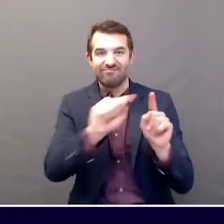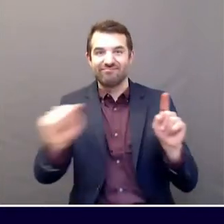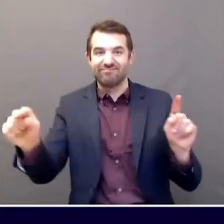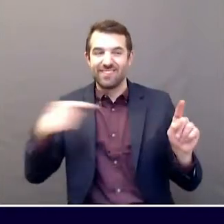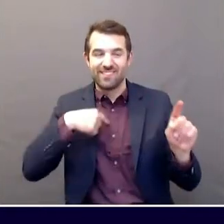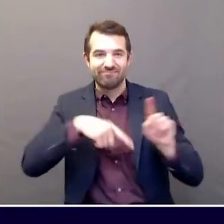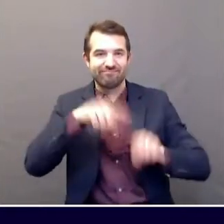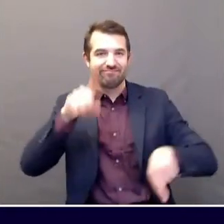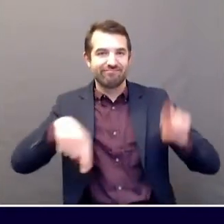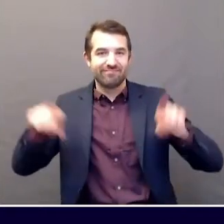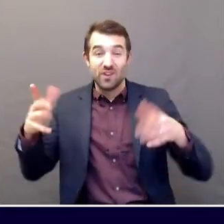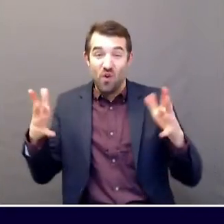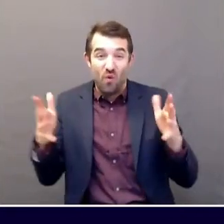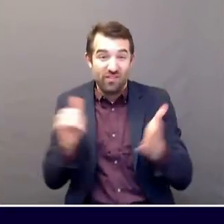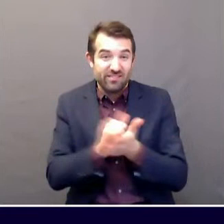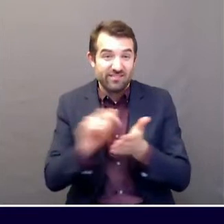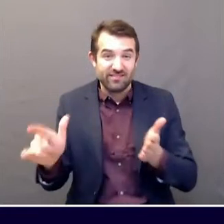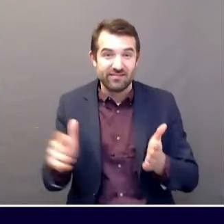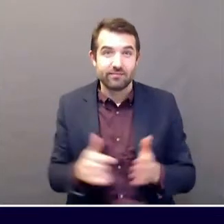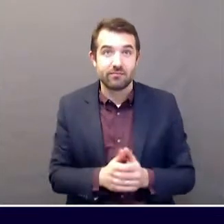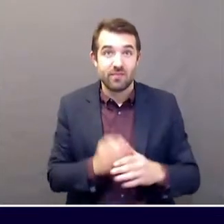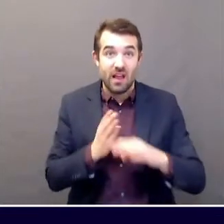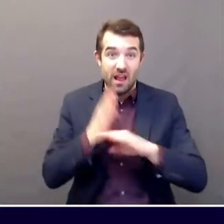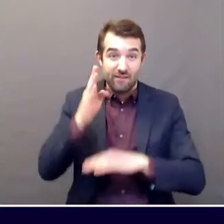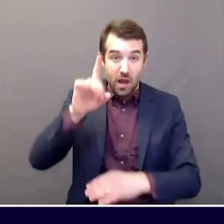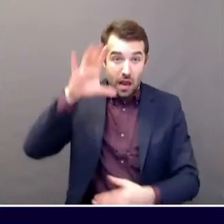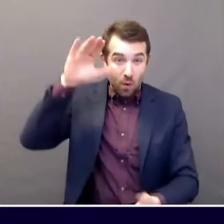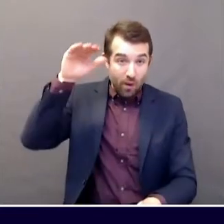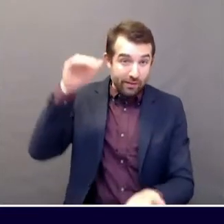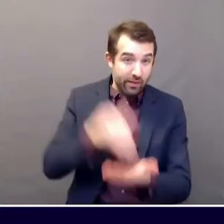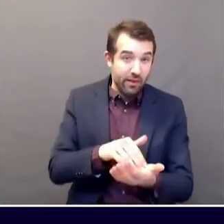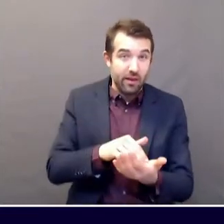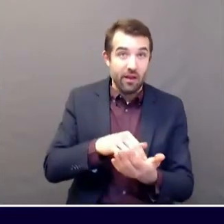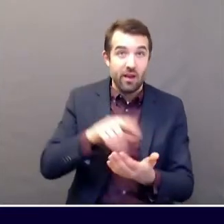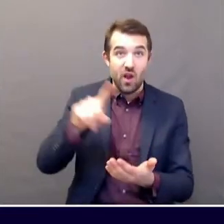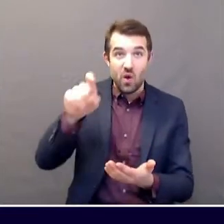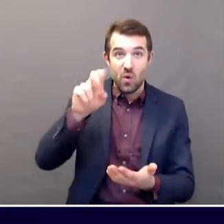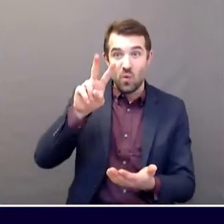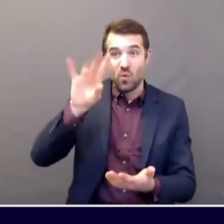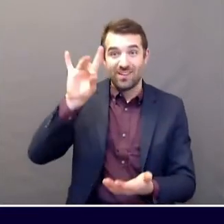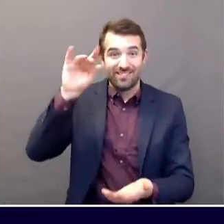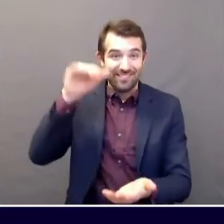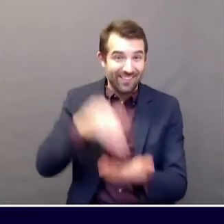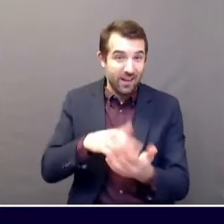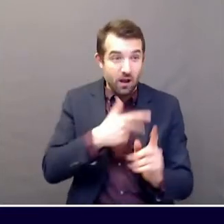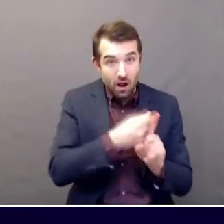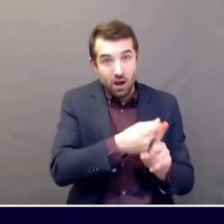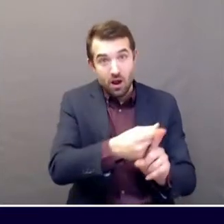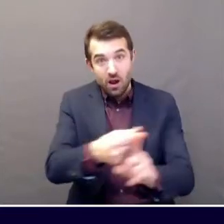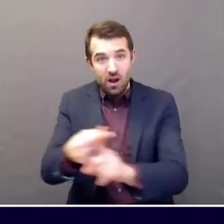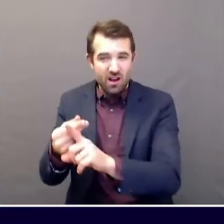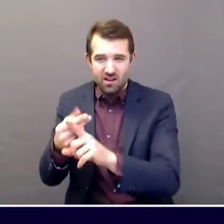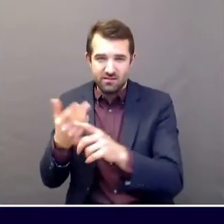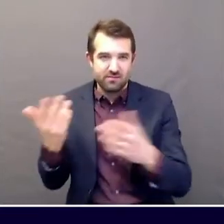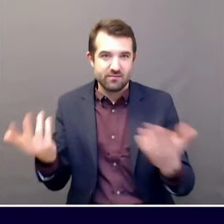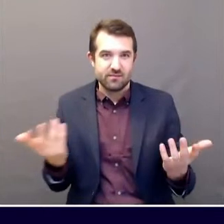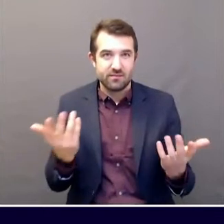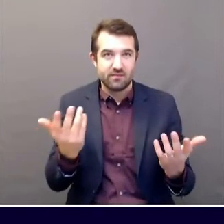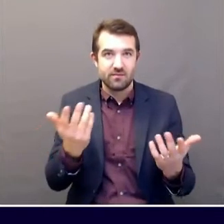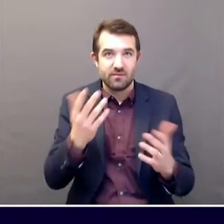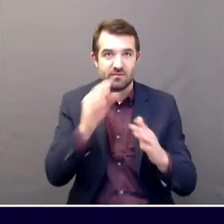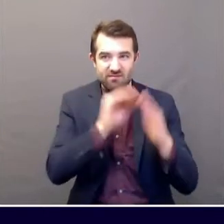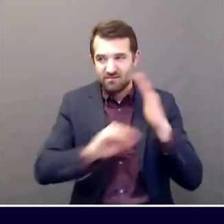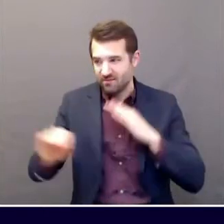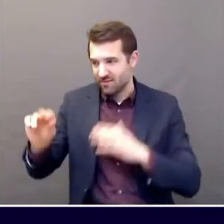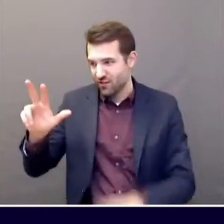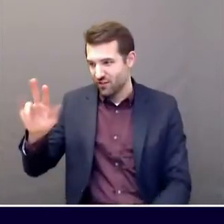over, over 100,000 doses, 128,000 doses that have been administered. Great, thanks.